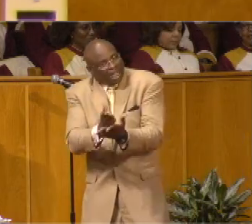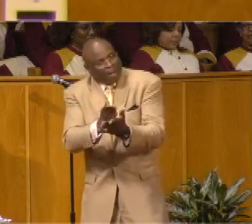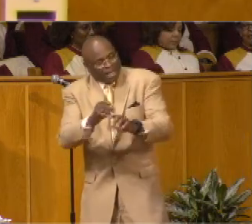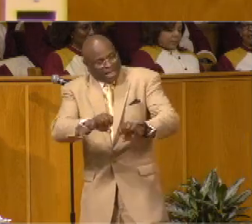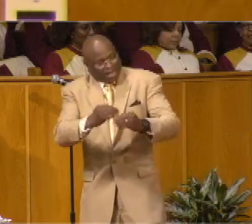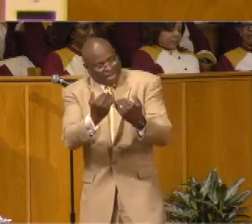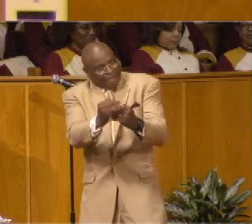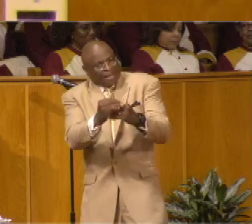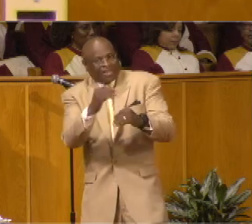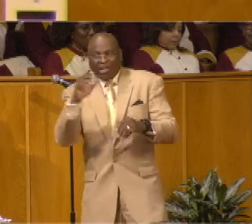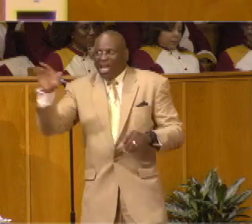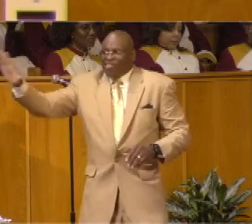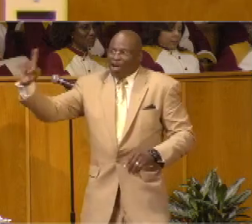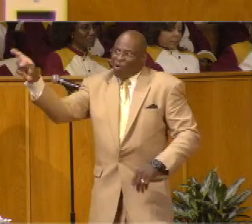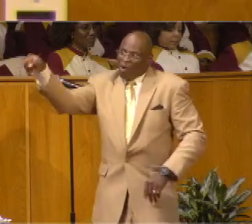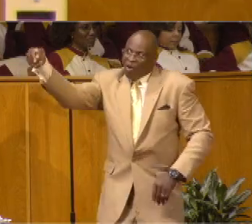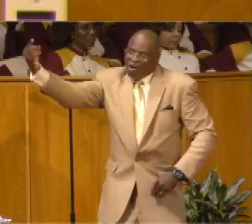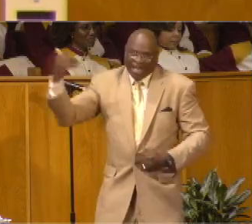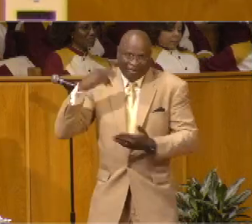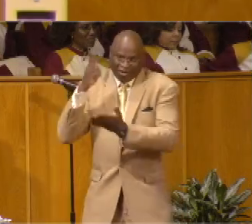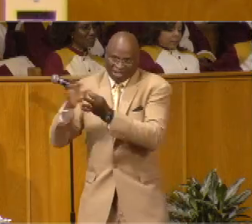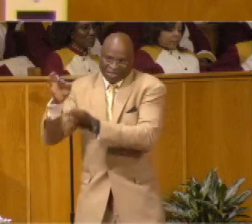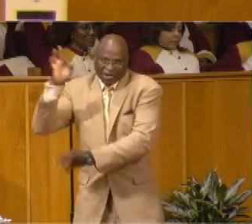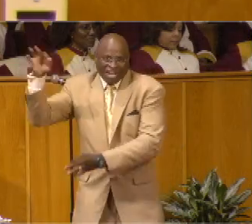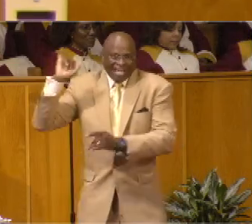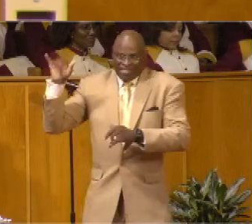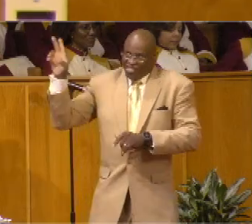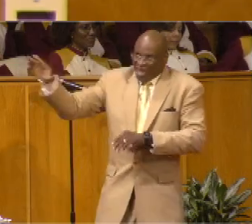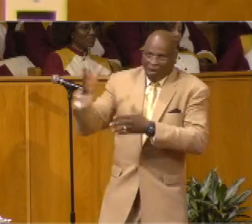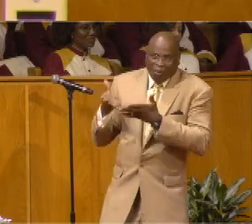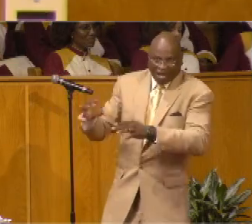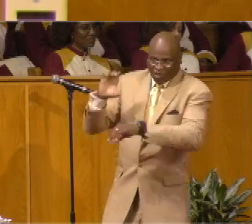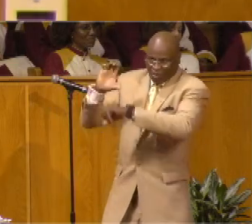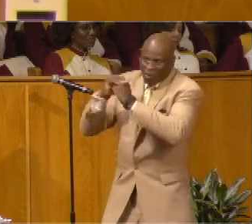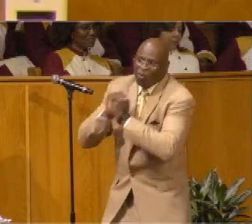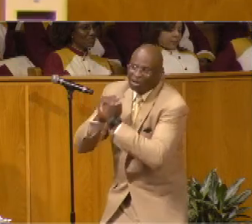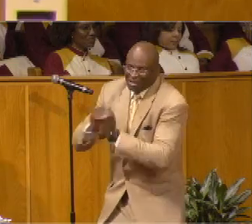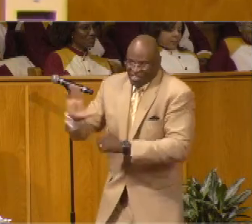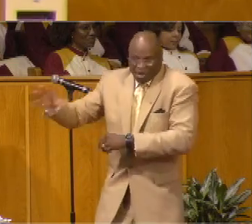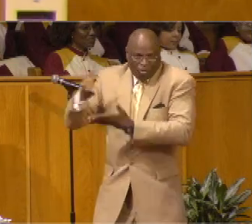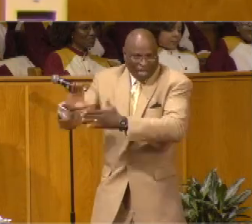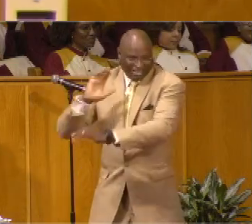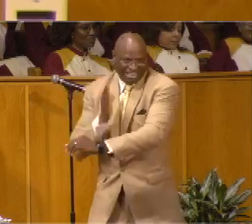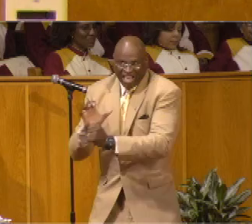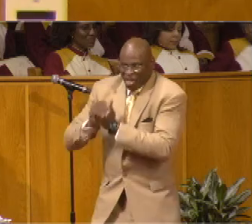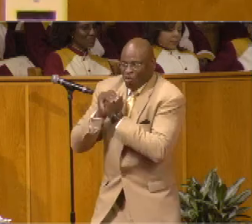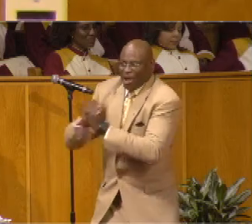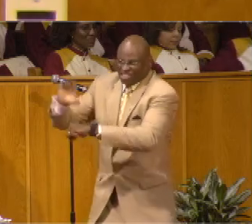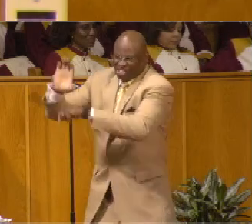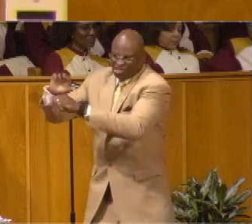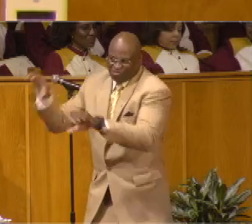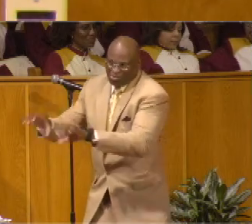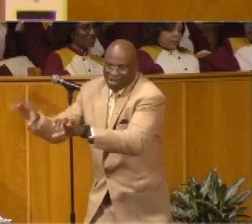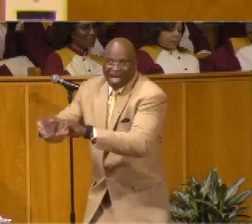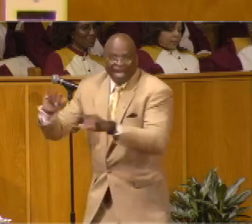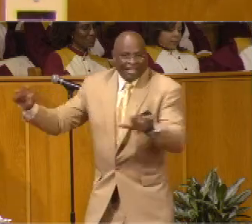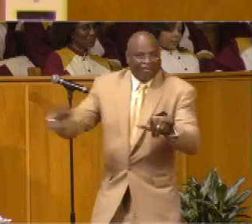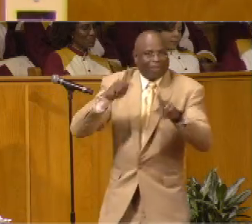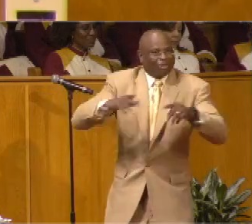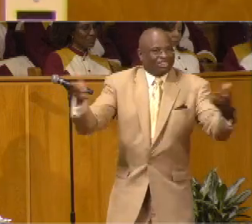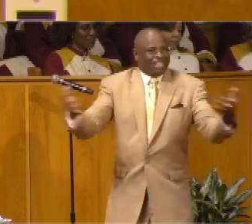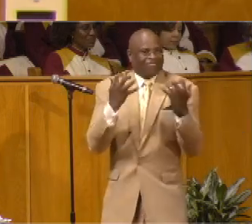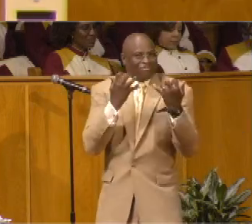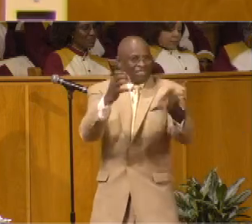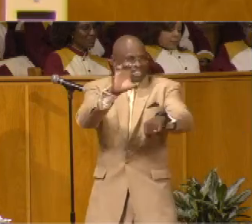of the Pentecostal portrait of charismatic outpourings so that every born-again believer in Alfred Street Baptist